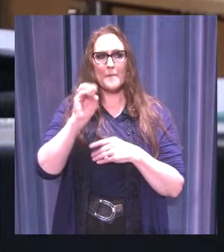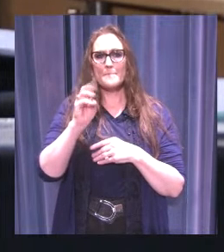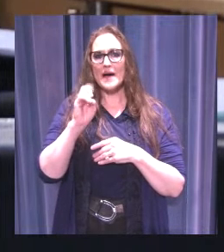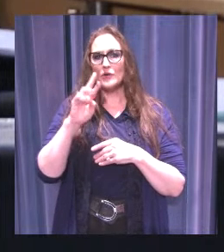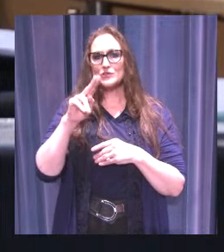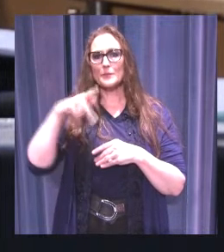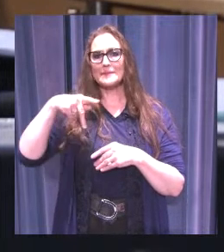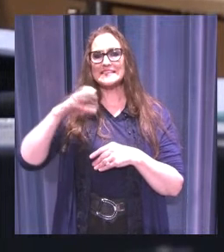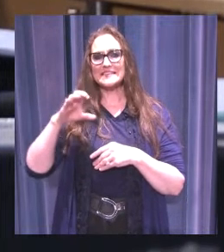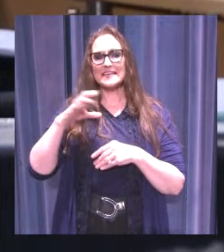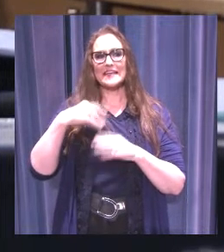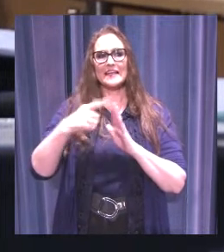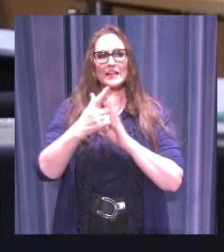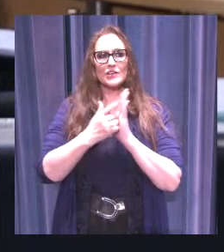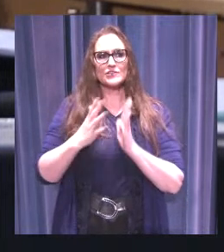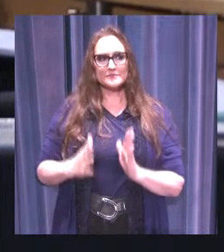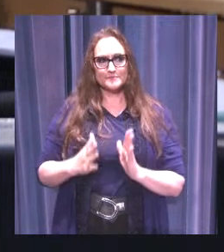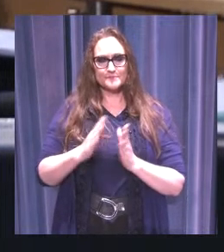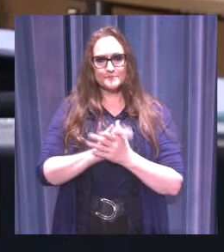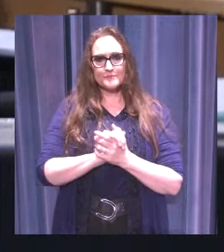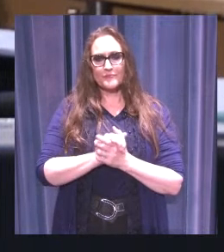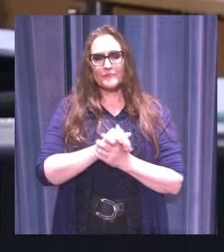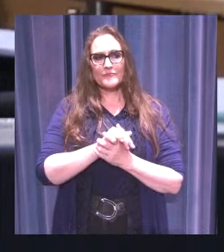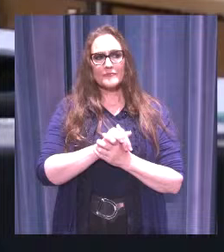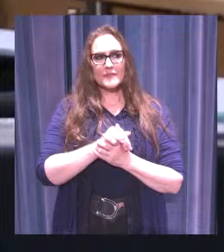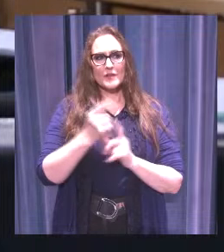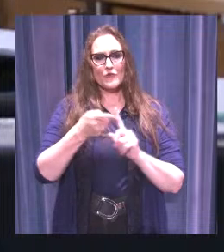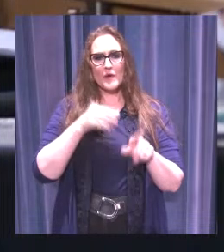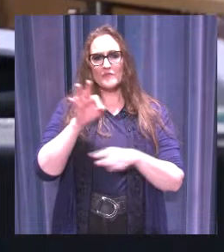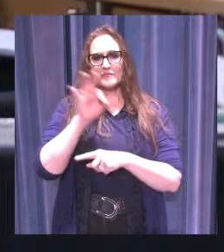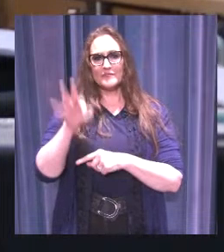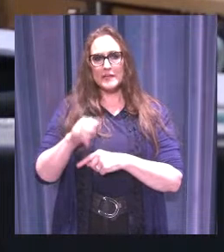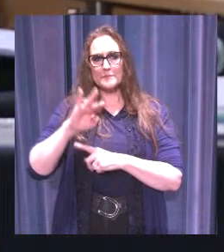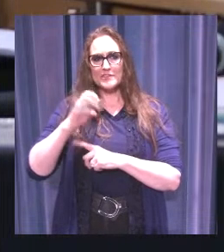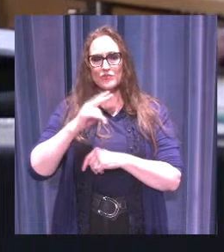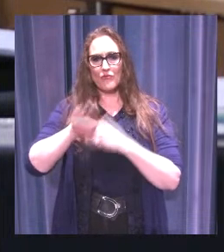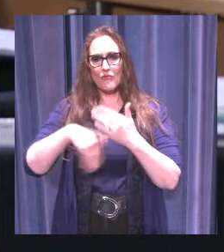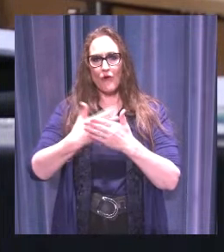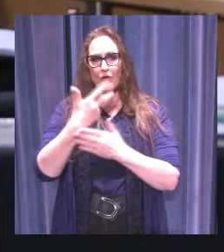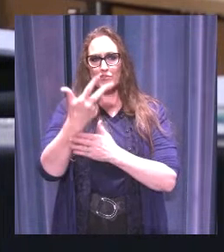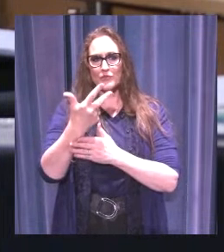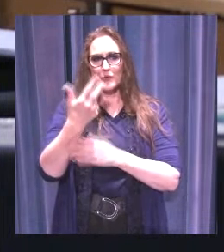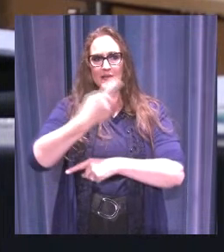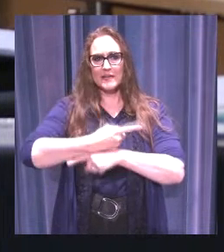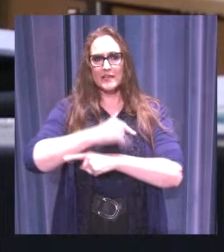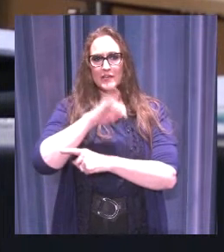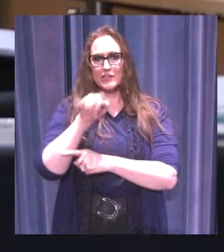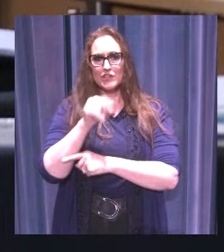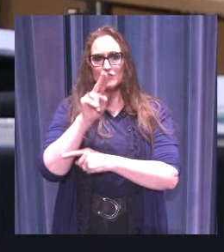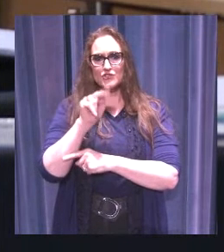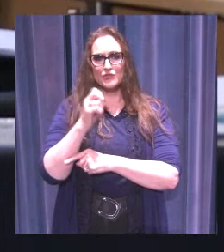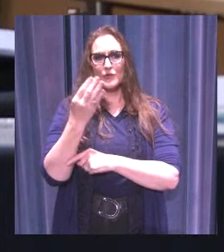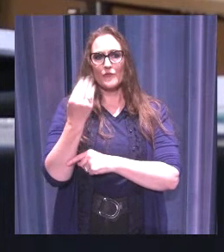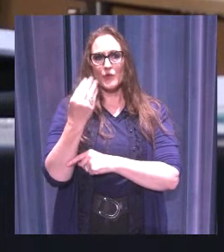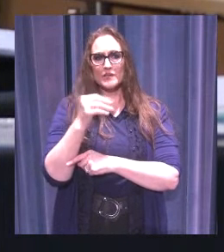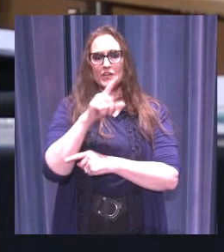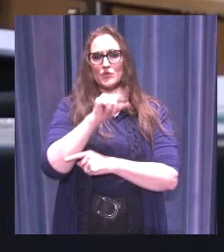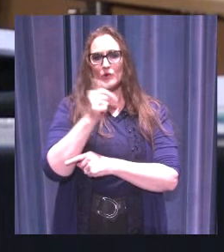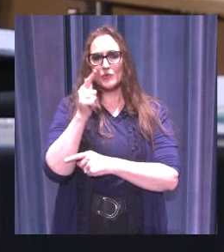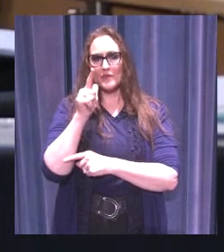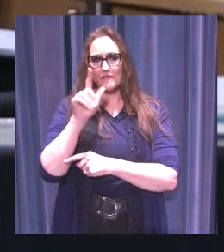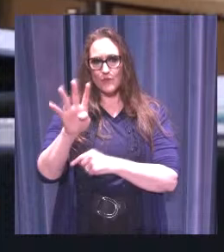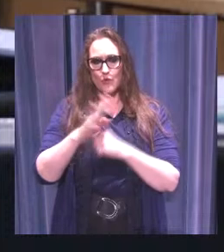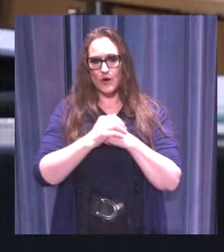attorneys and counselors at law from Flint, Michigan. All 3 have been dated June 14, 2024.